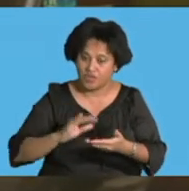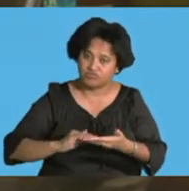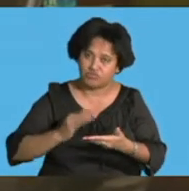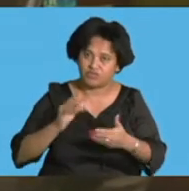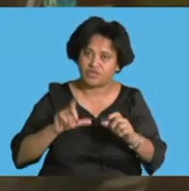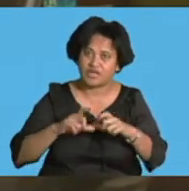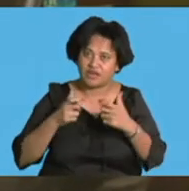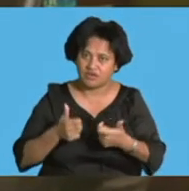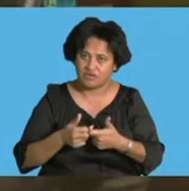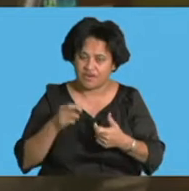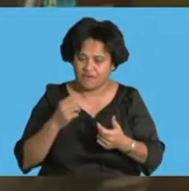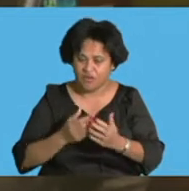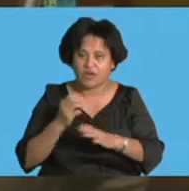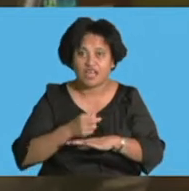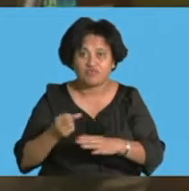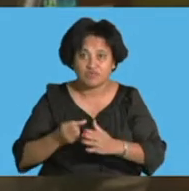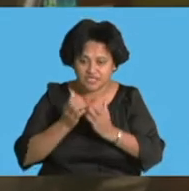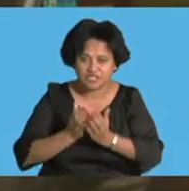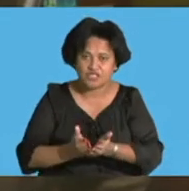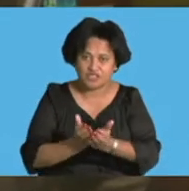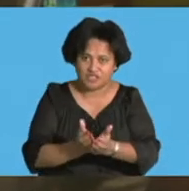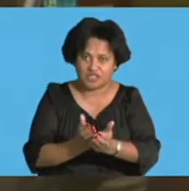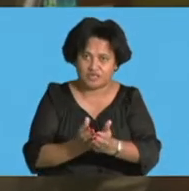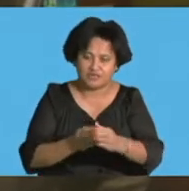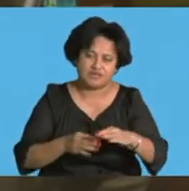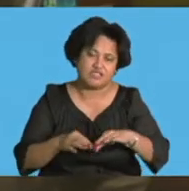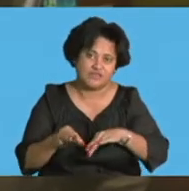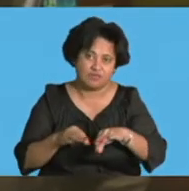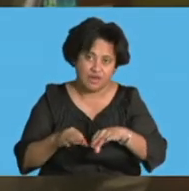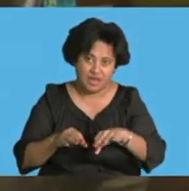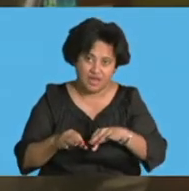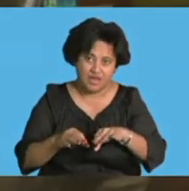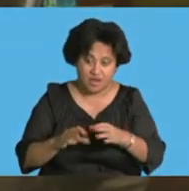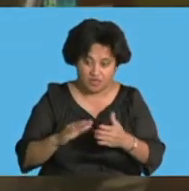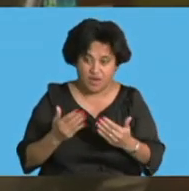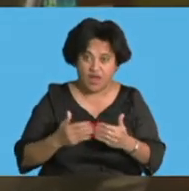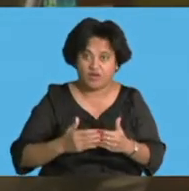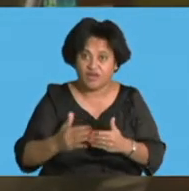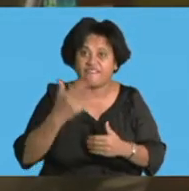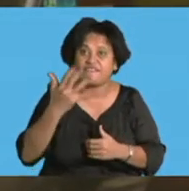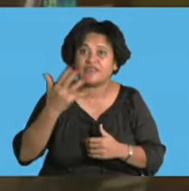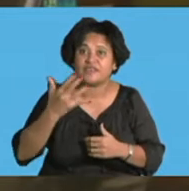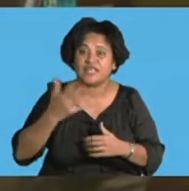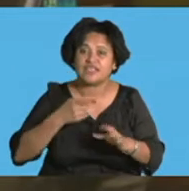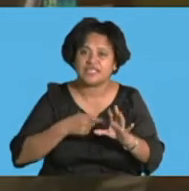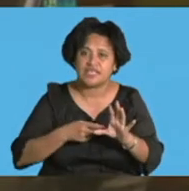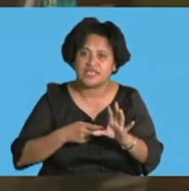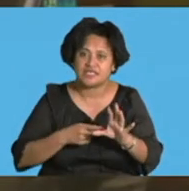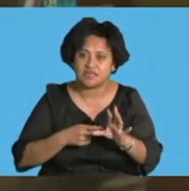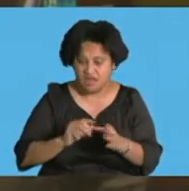government shipping franchise scheme to 15 years instead of current duration of 2